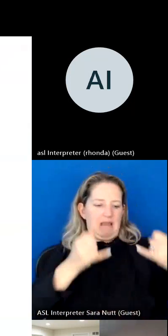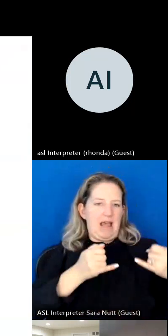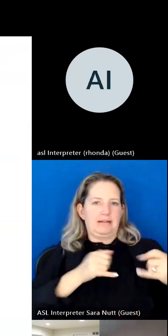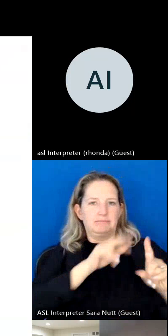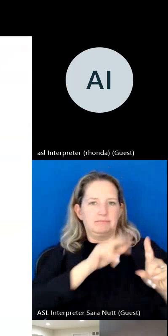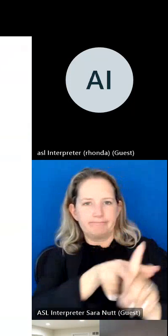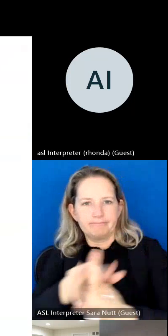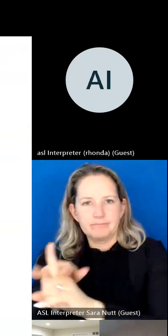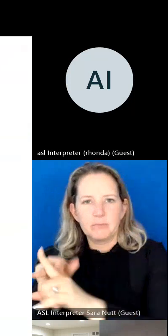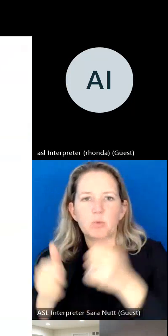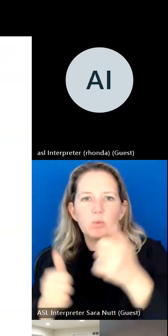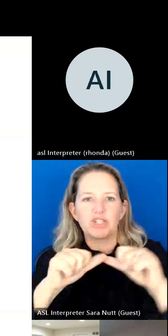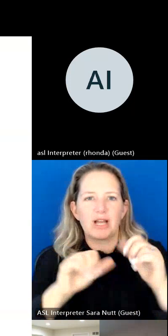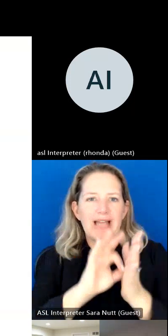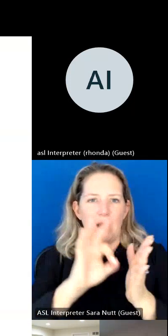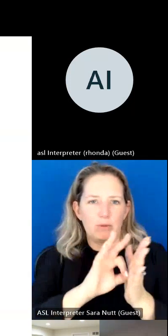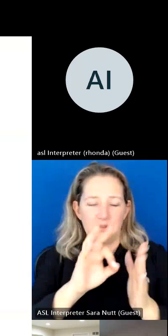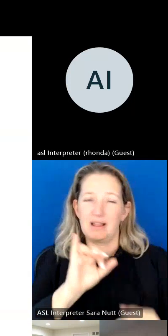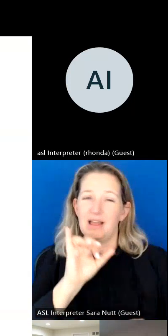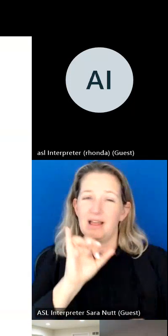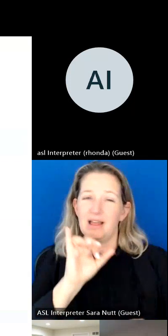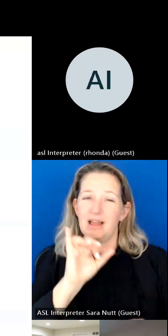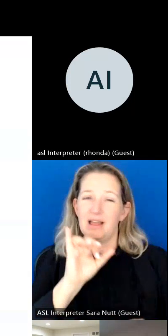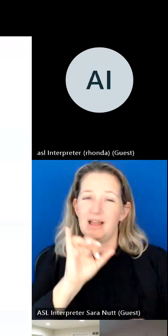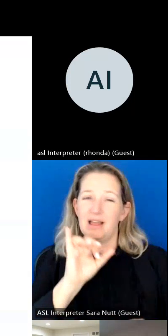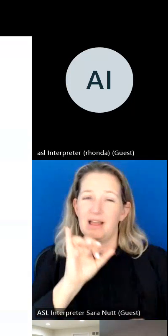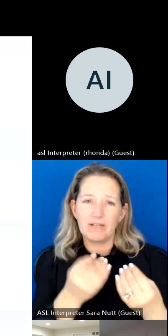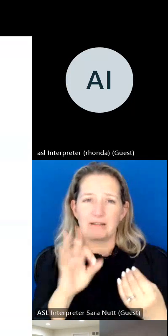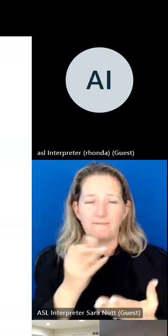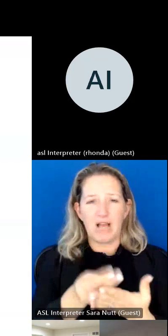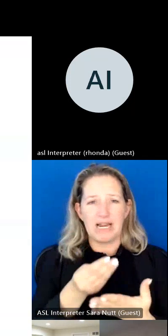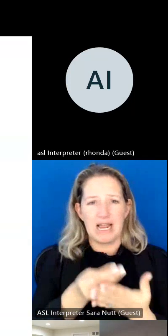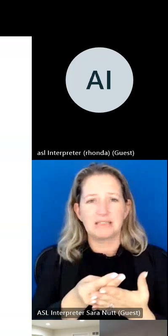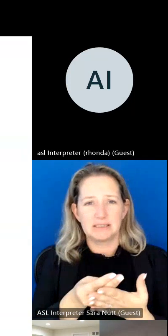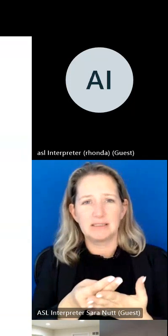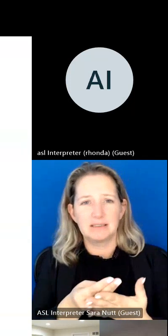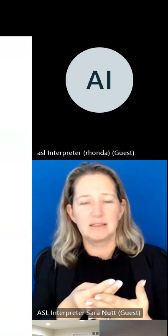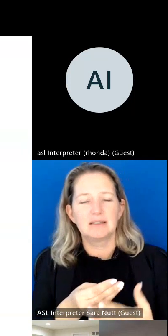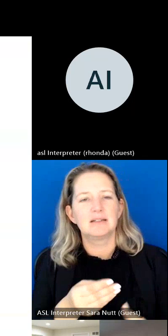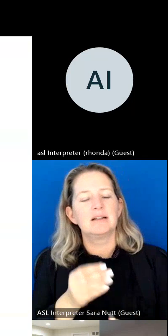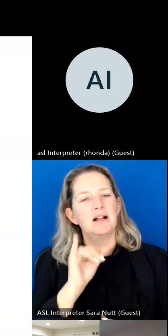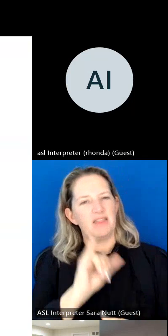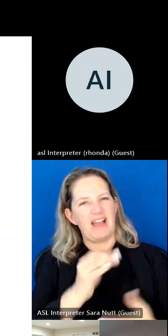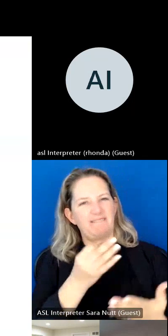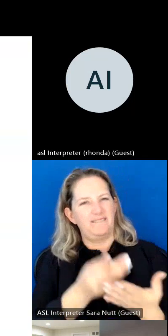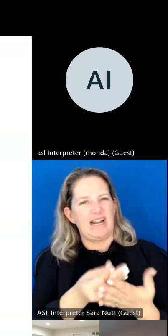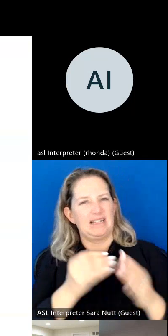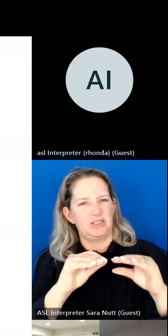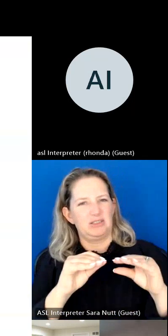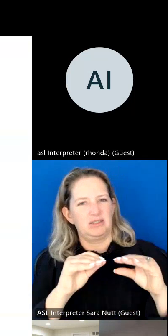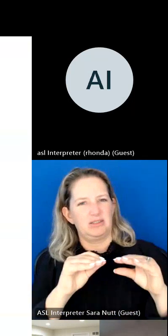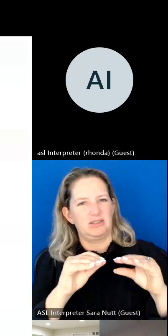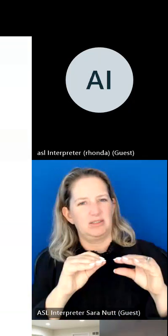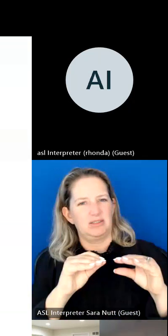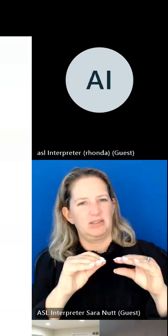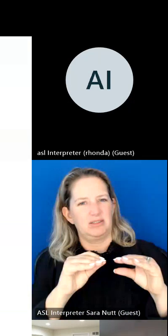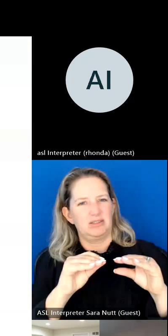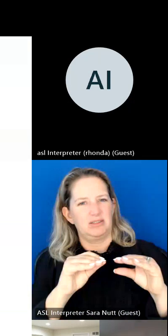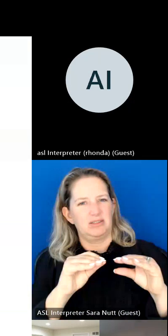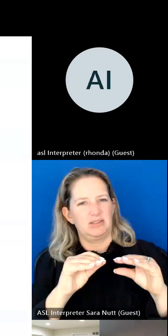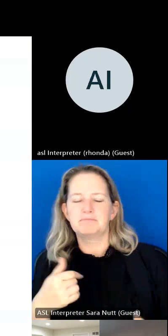that's maintained in the Office of Finance, because it's the finance office that kind of runs that. And so I would go to